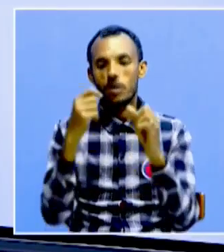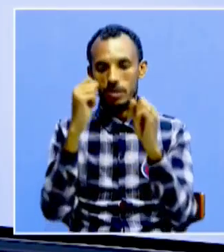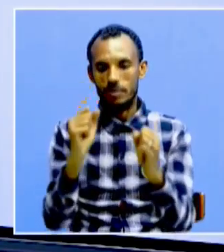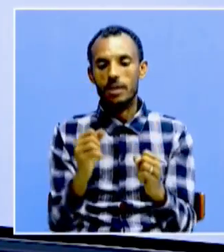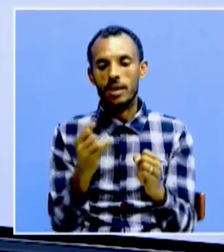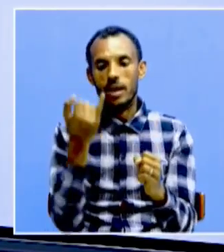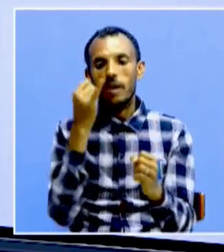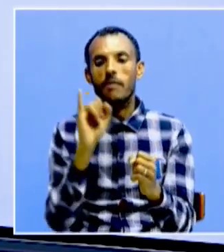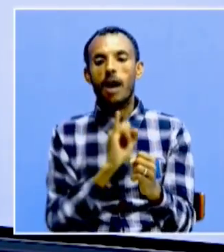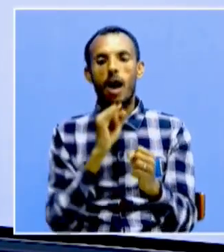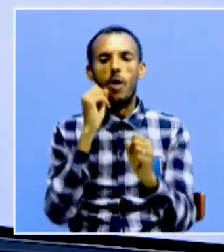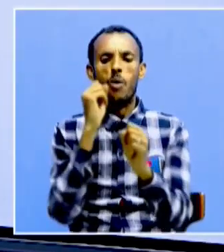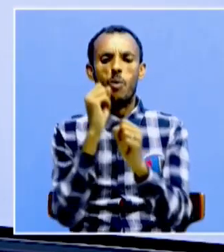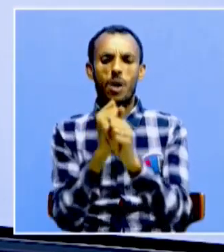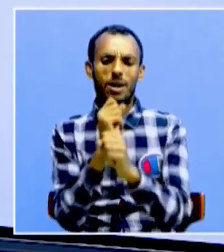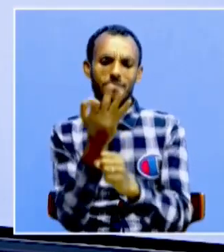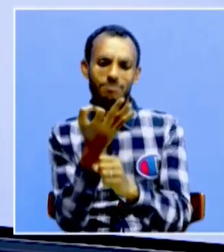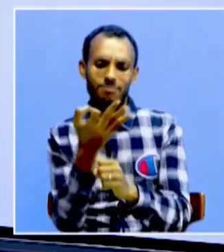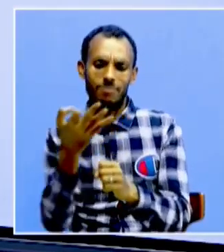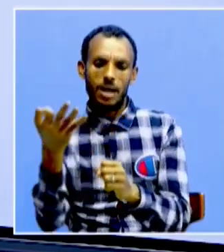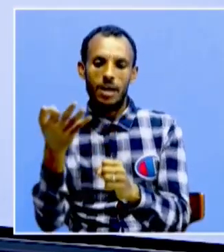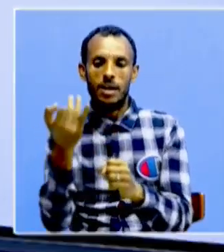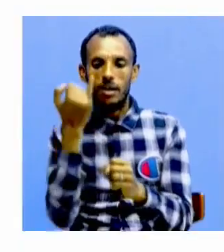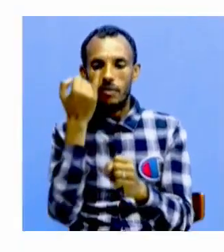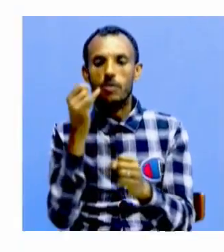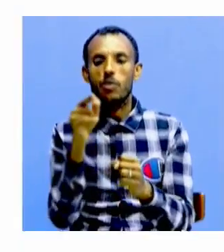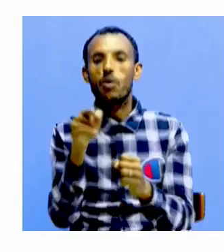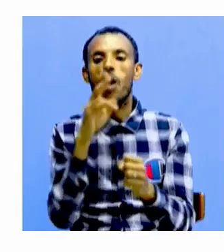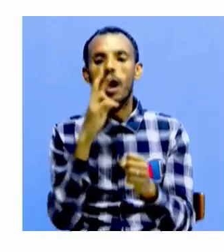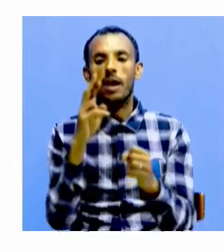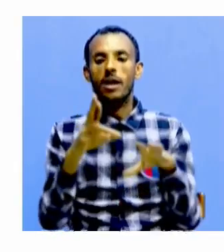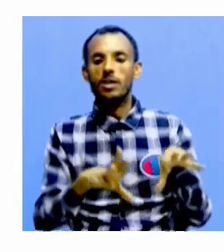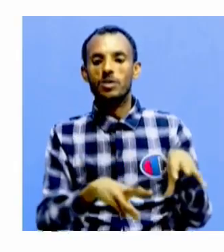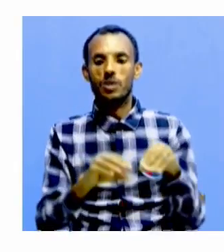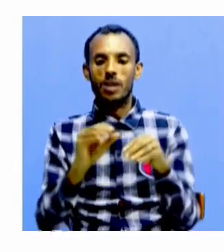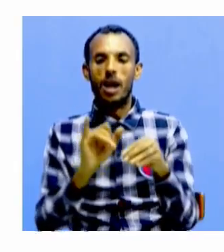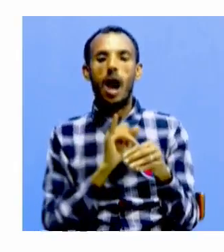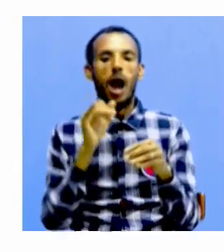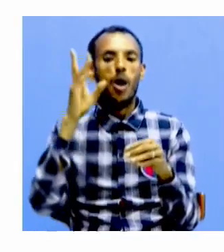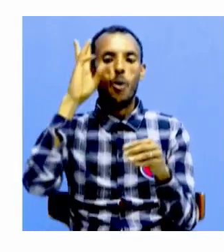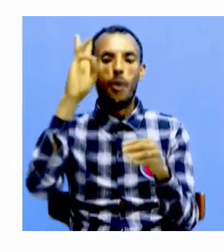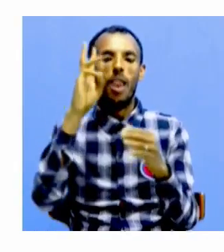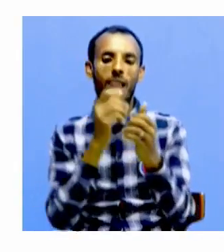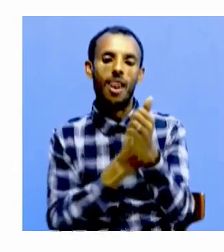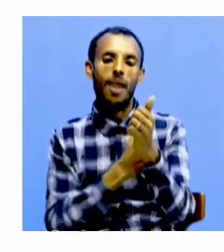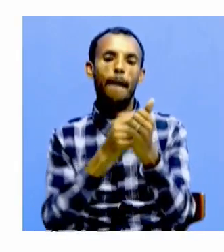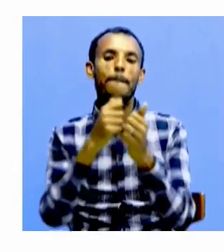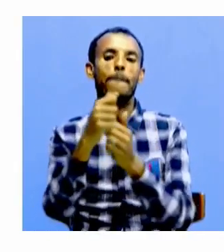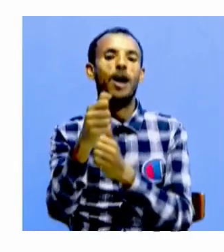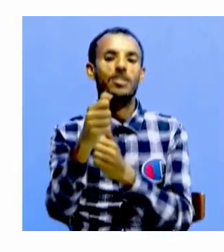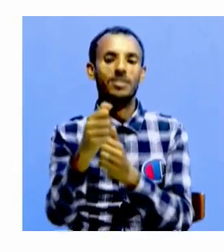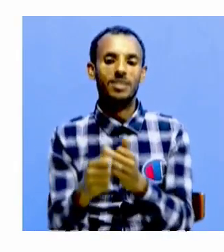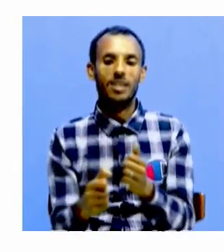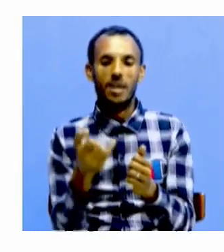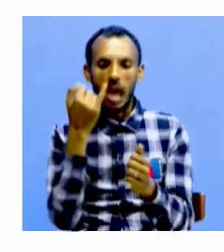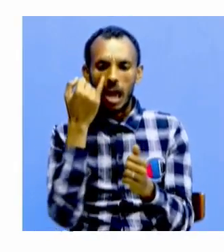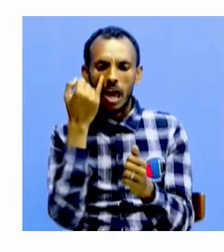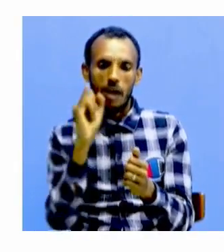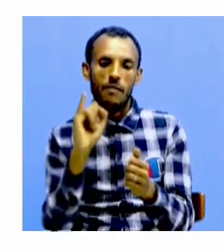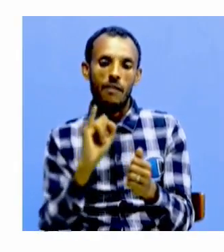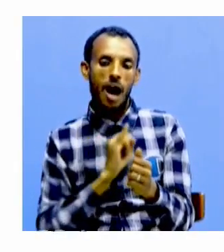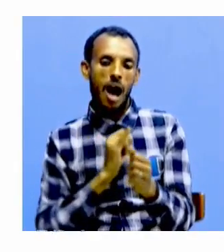hard, okay, if you are a student, you might say what? I will pass. I will